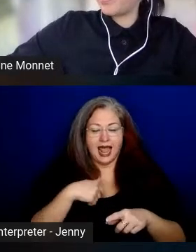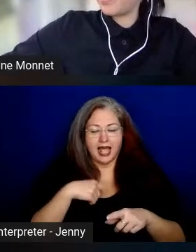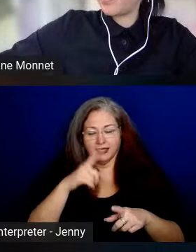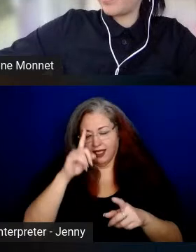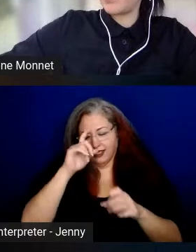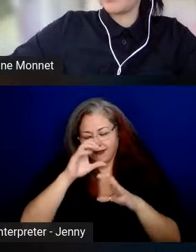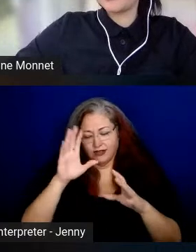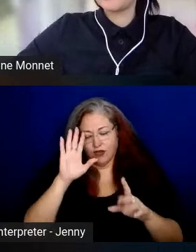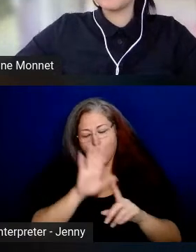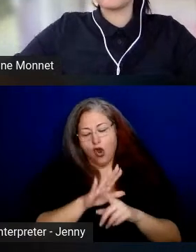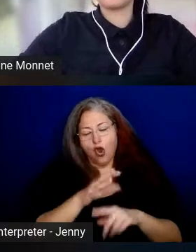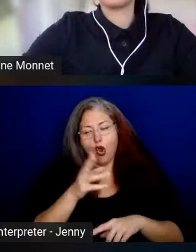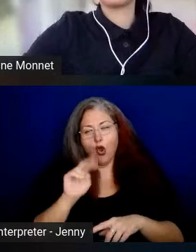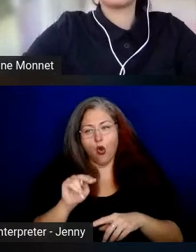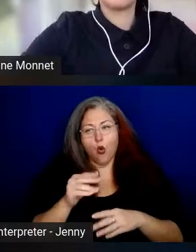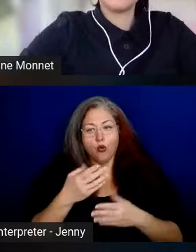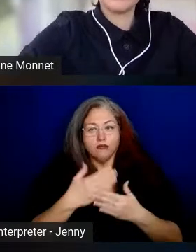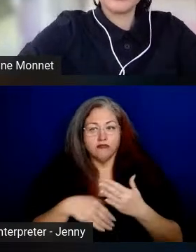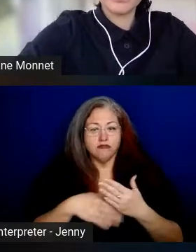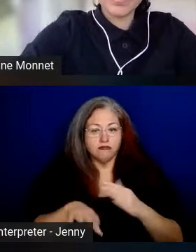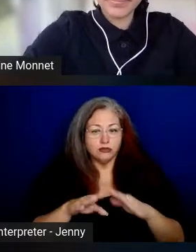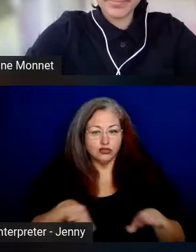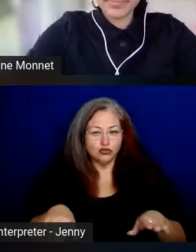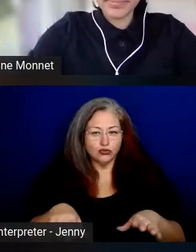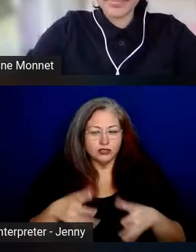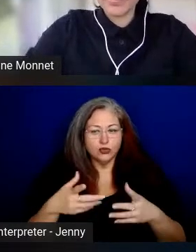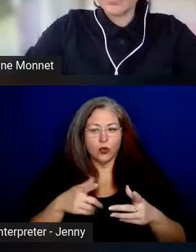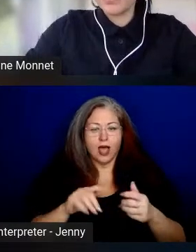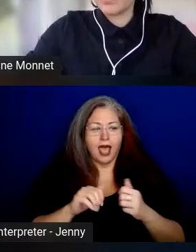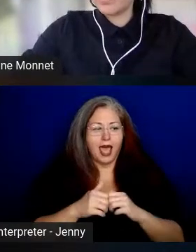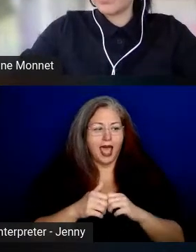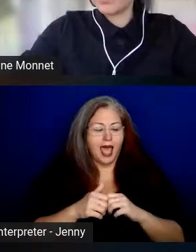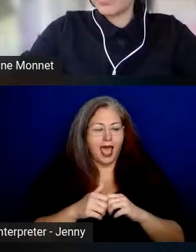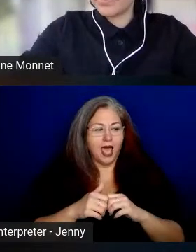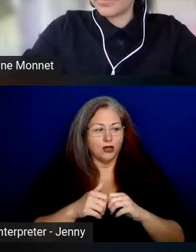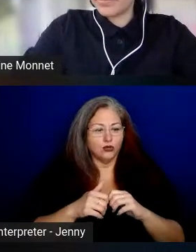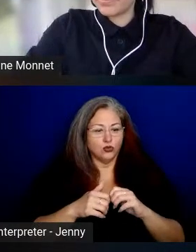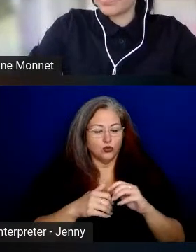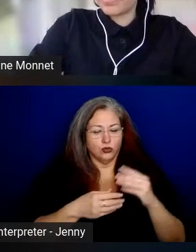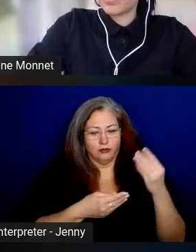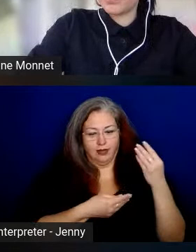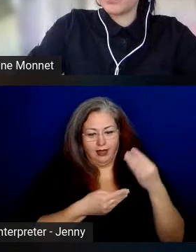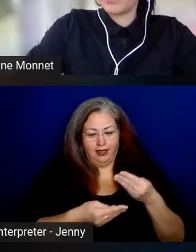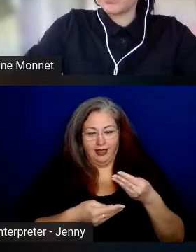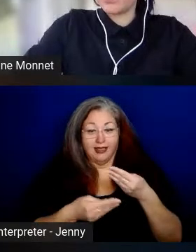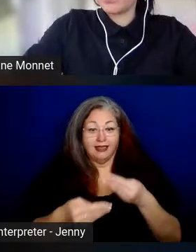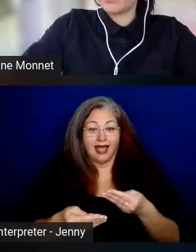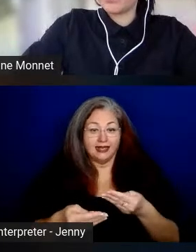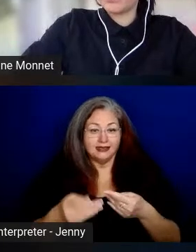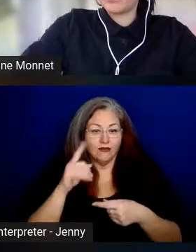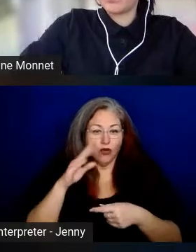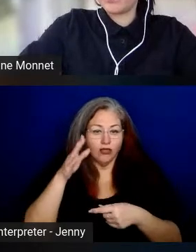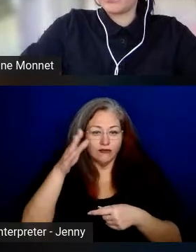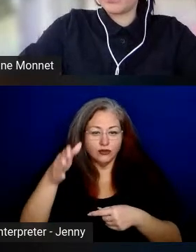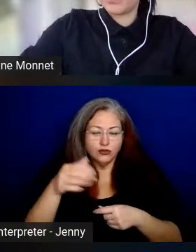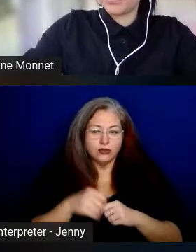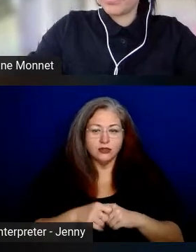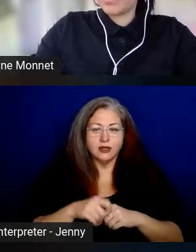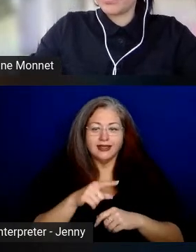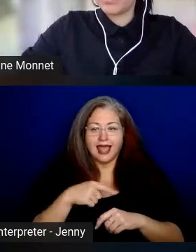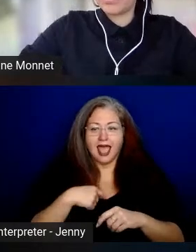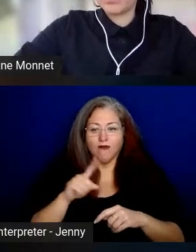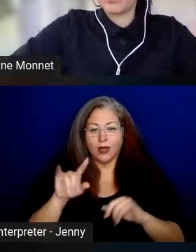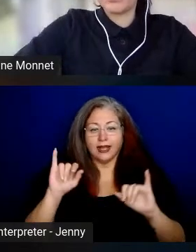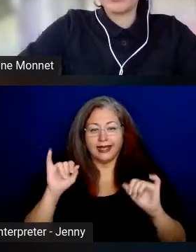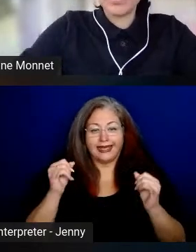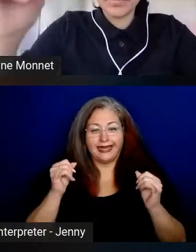her own offspring. So kind of extending this legacy into the future. There is this idiom in